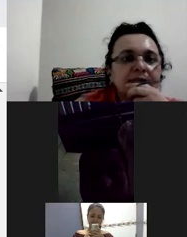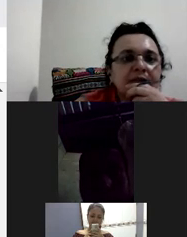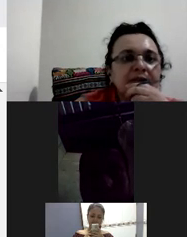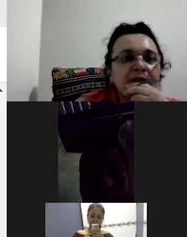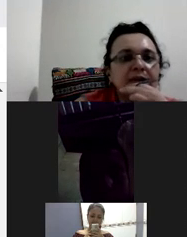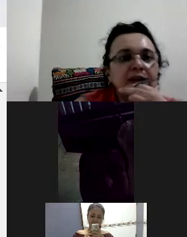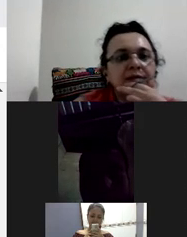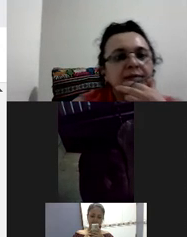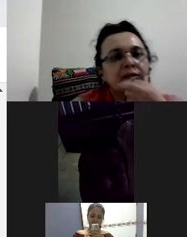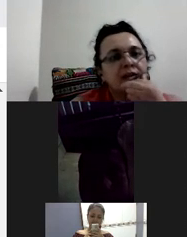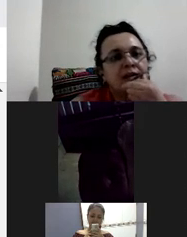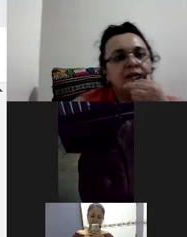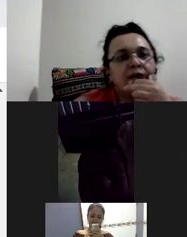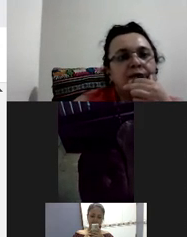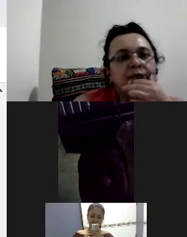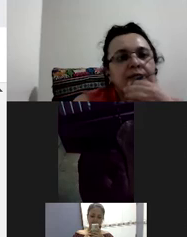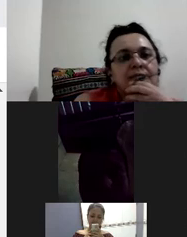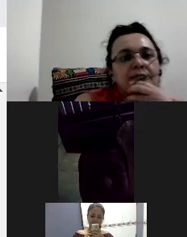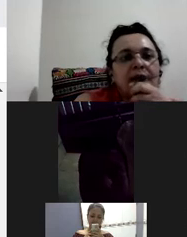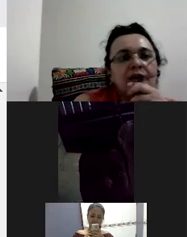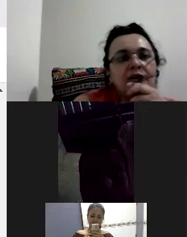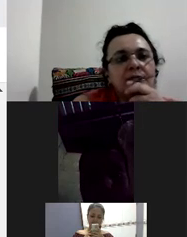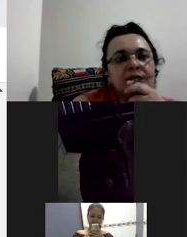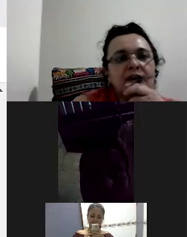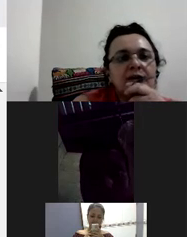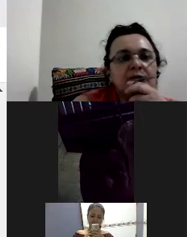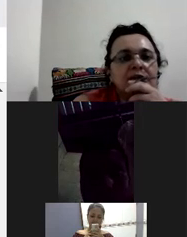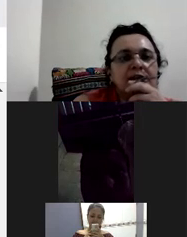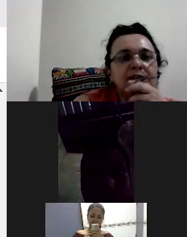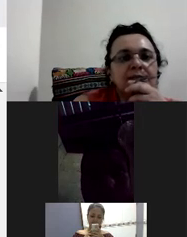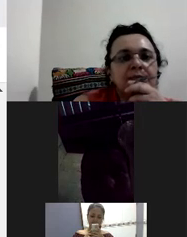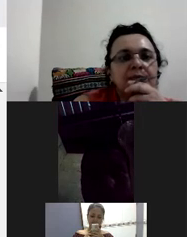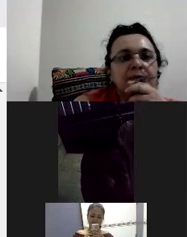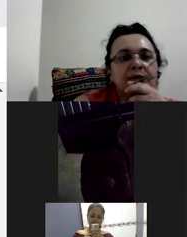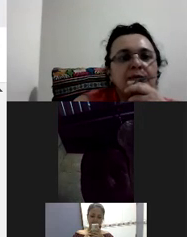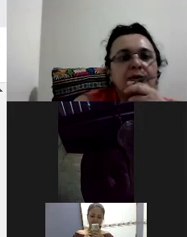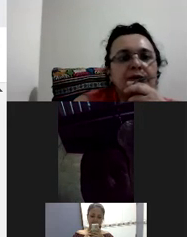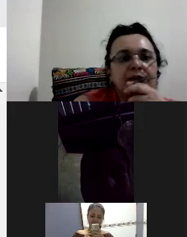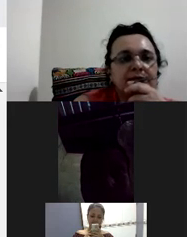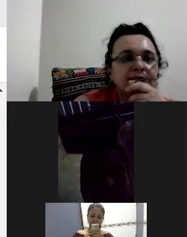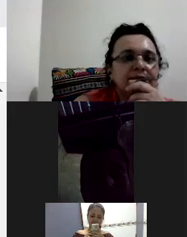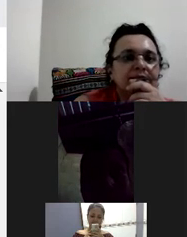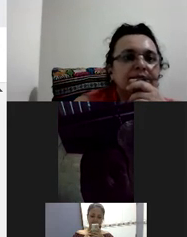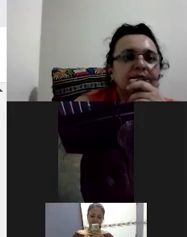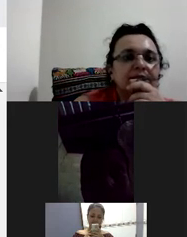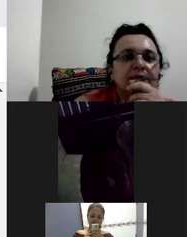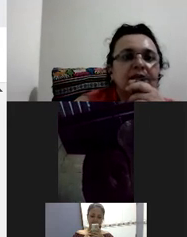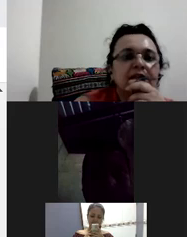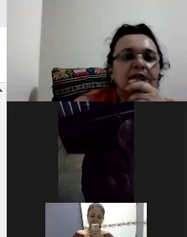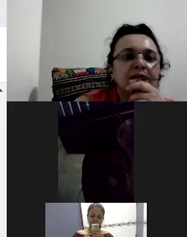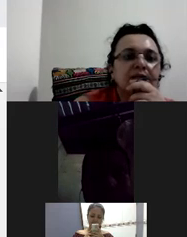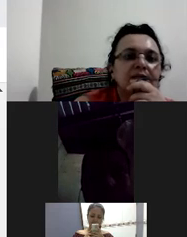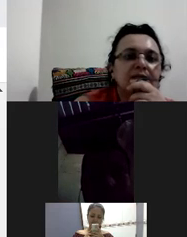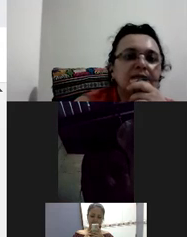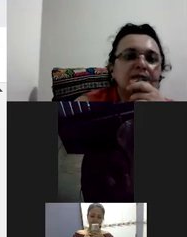Thank you. Okay. Now, my hometown is pretty boring.